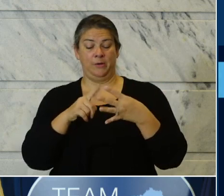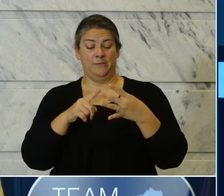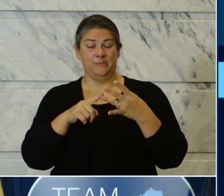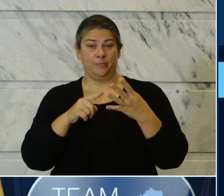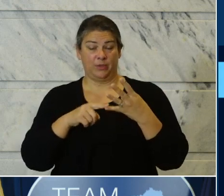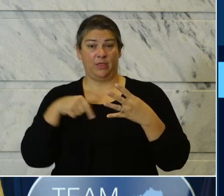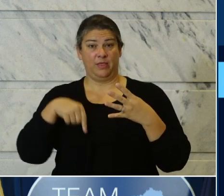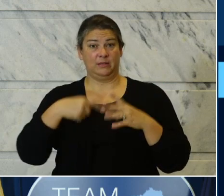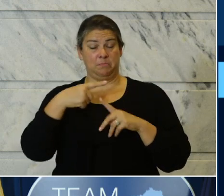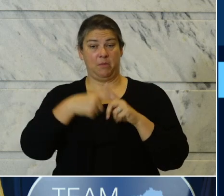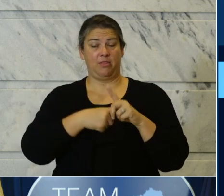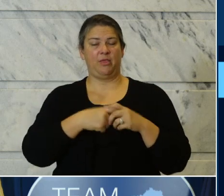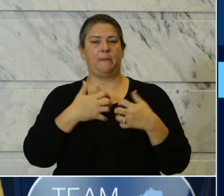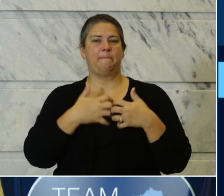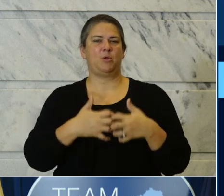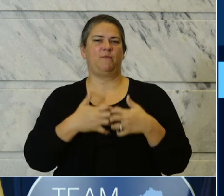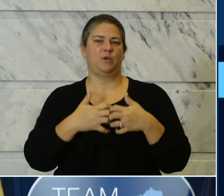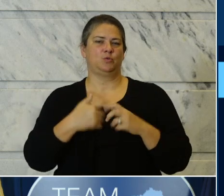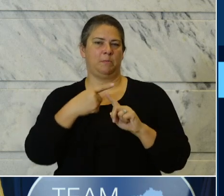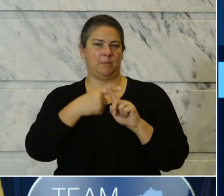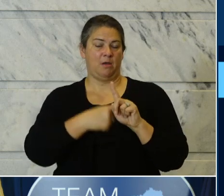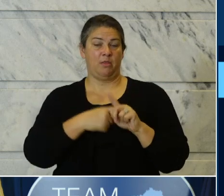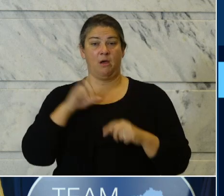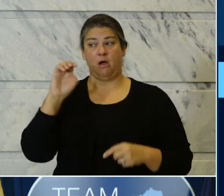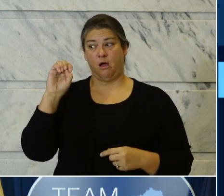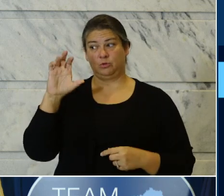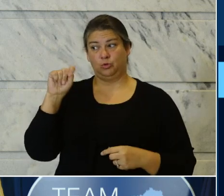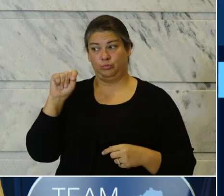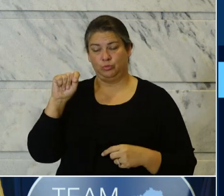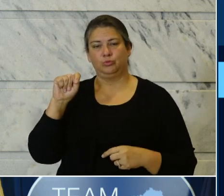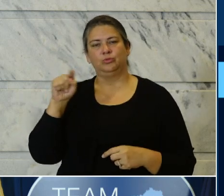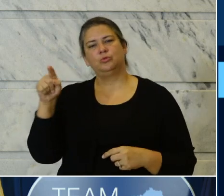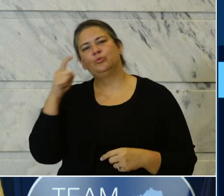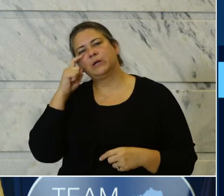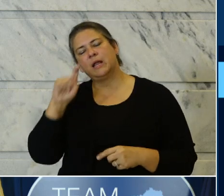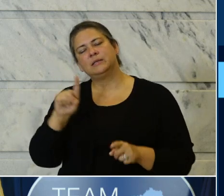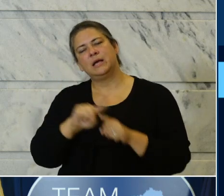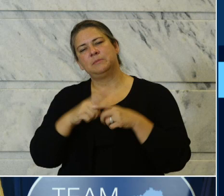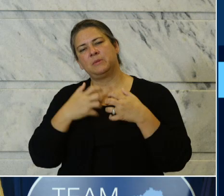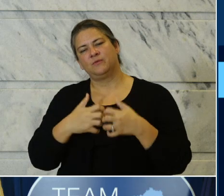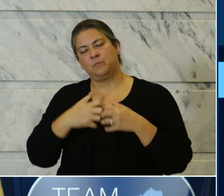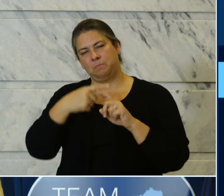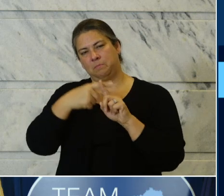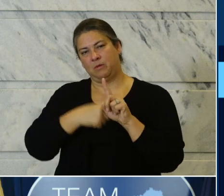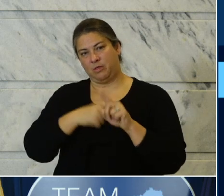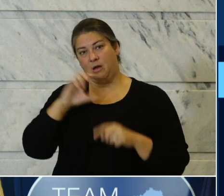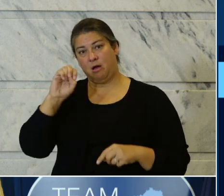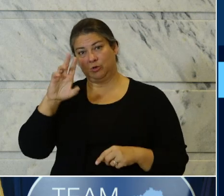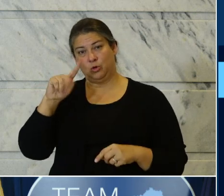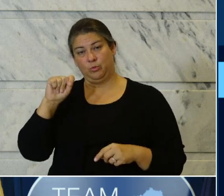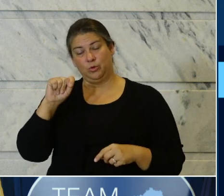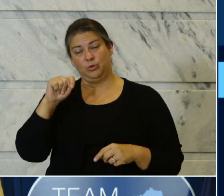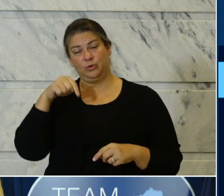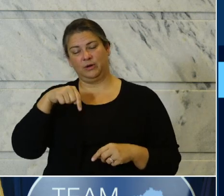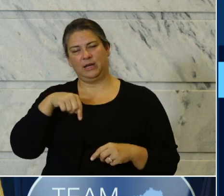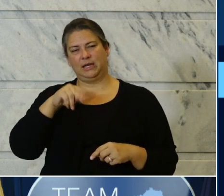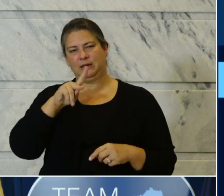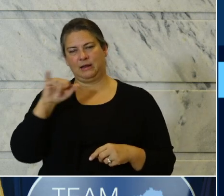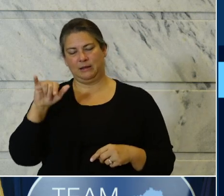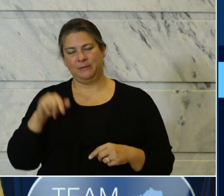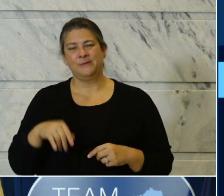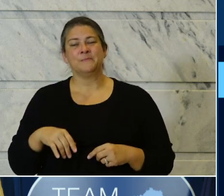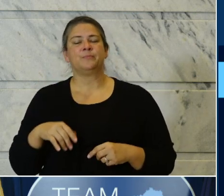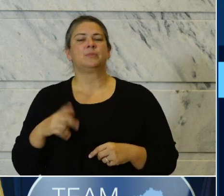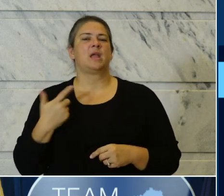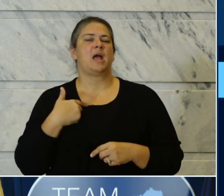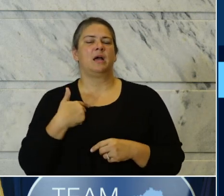Month. October is officially recognized as Manufacturing Month in Kentucky. While it's one thing to issue a proclamation, which I do